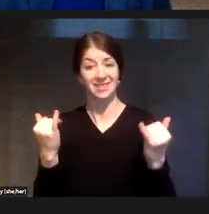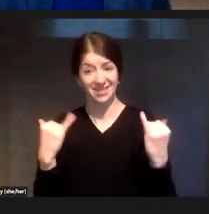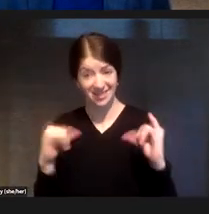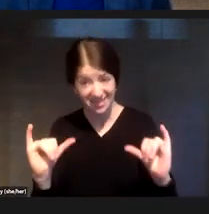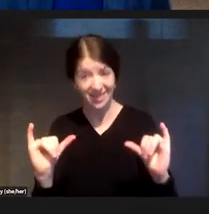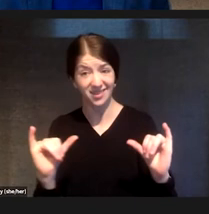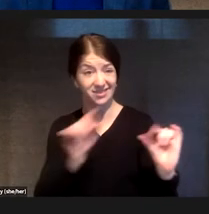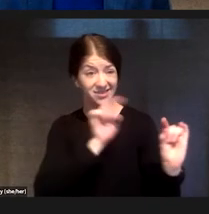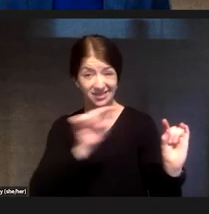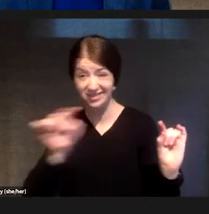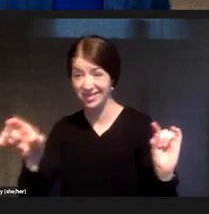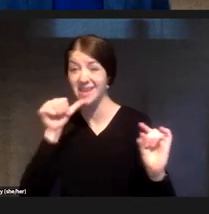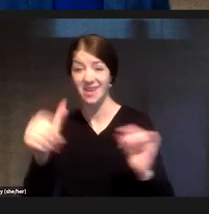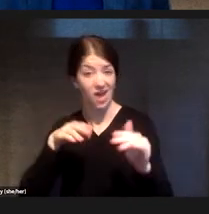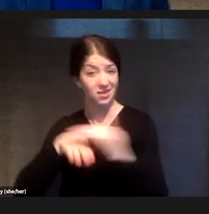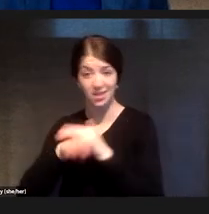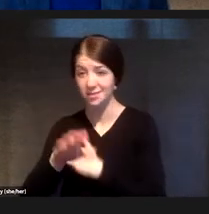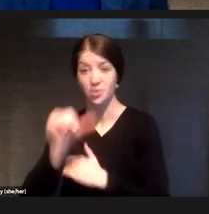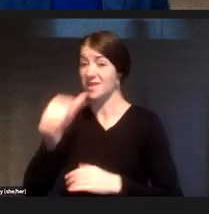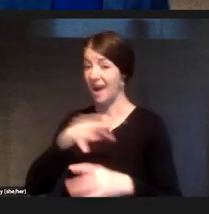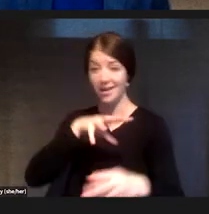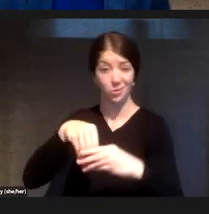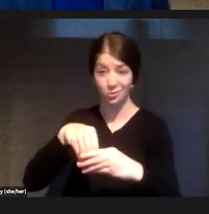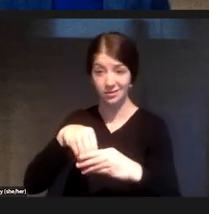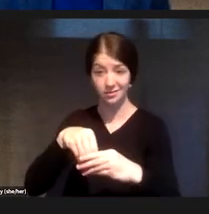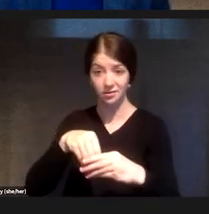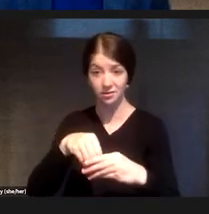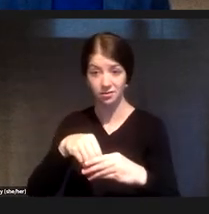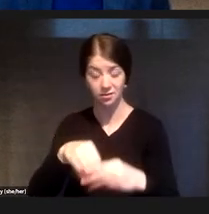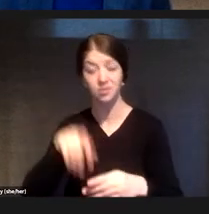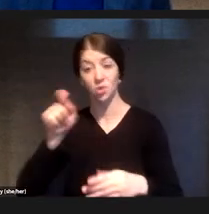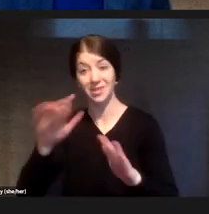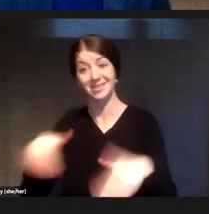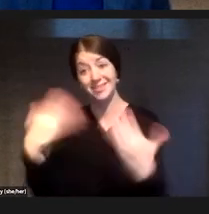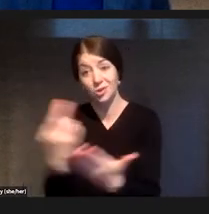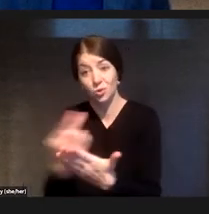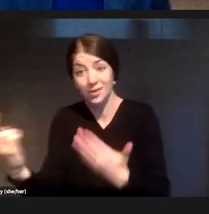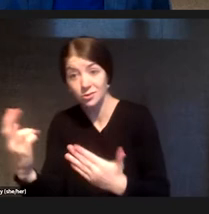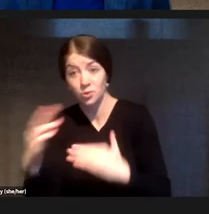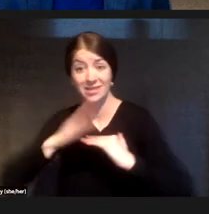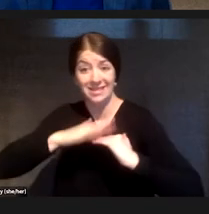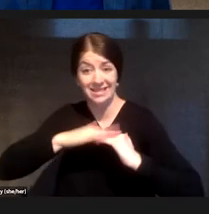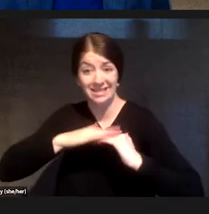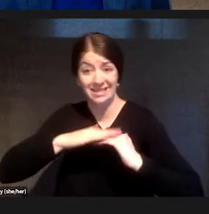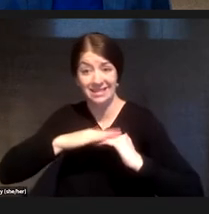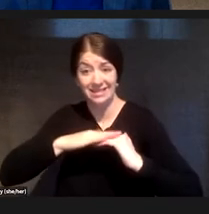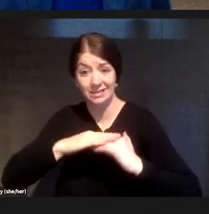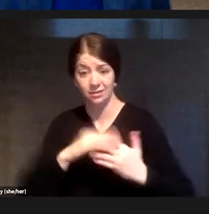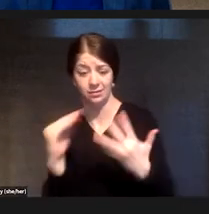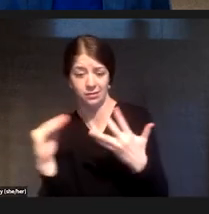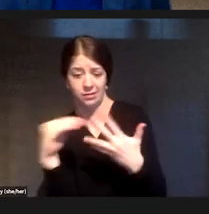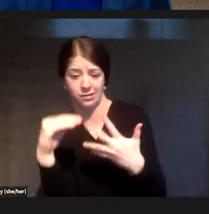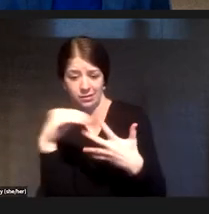that are not accessible or inclusive. And we need to then provide the resources to at least fill the hole upon which some of